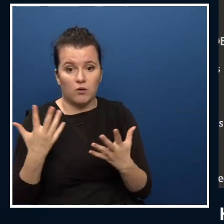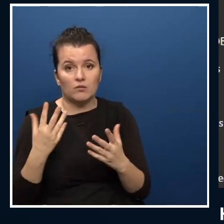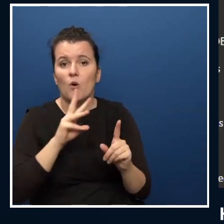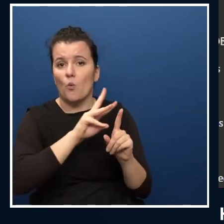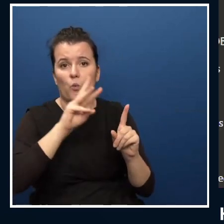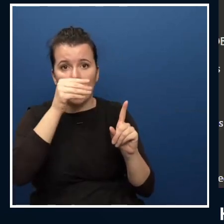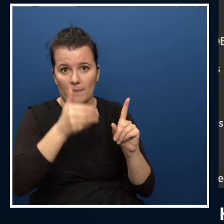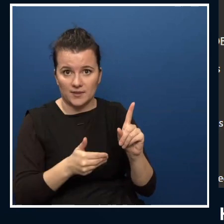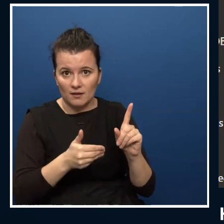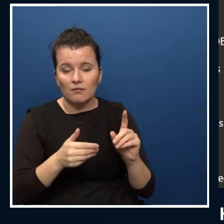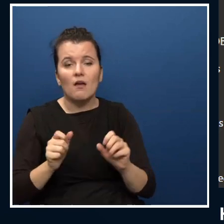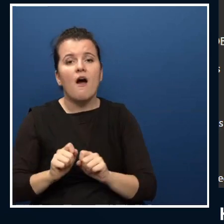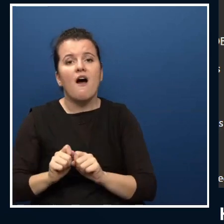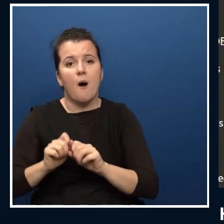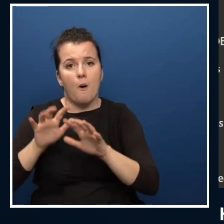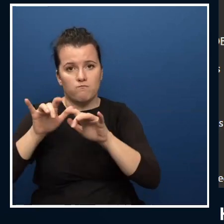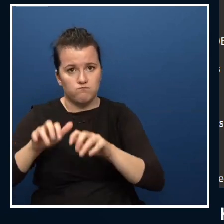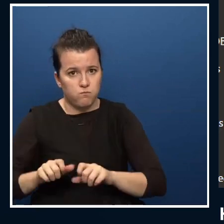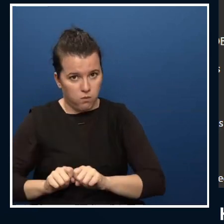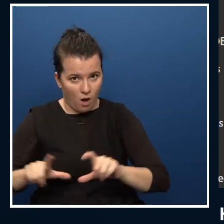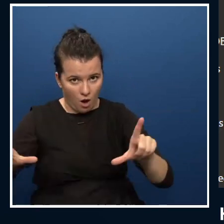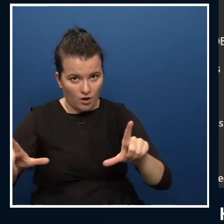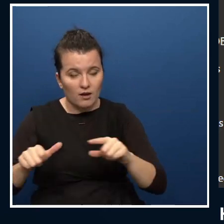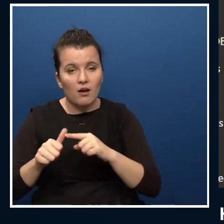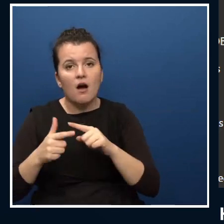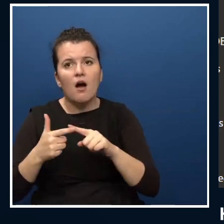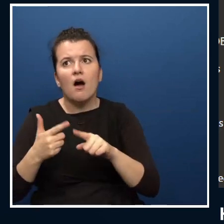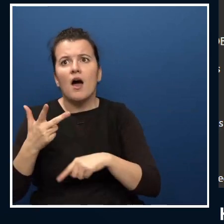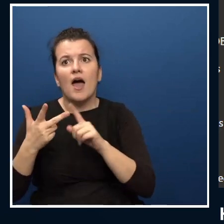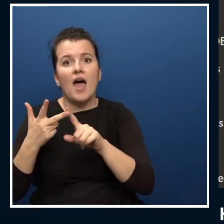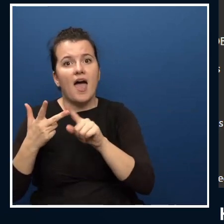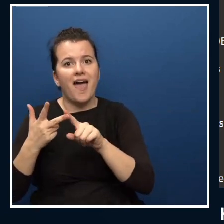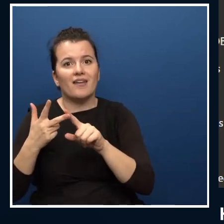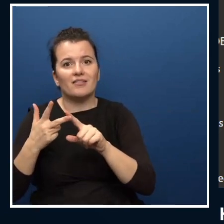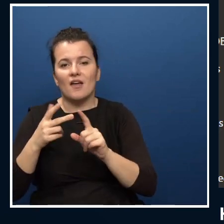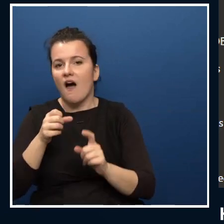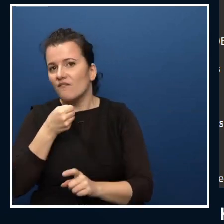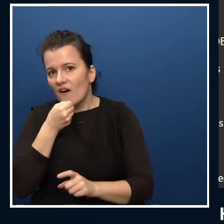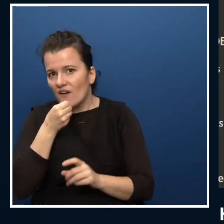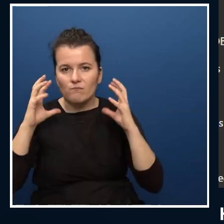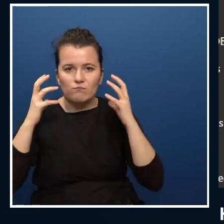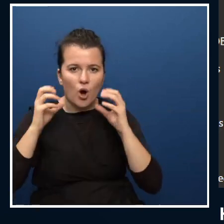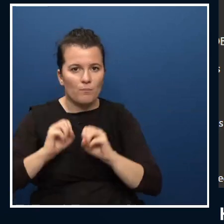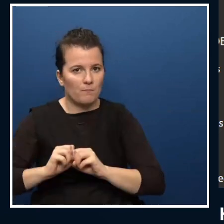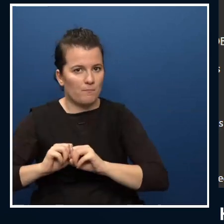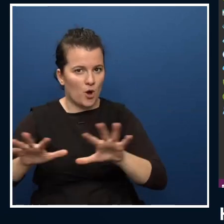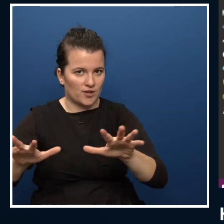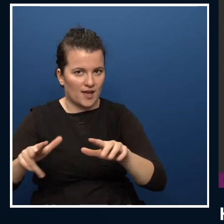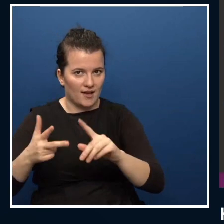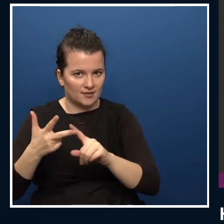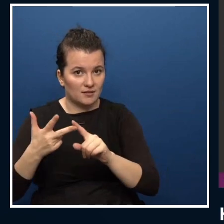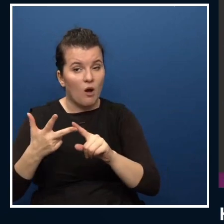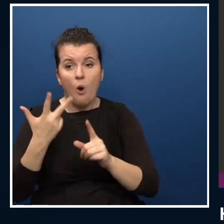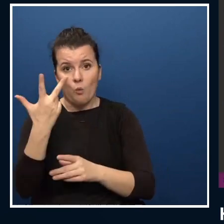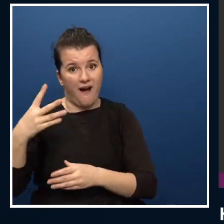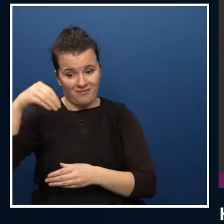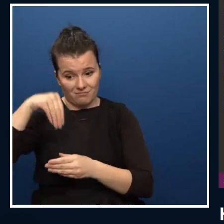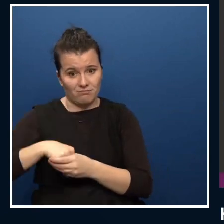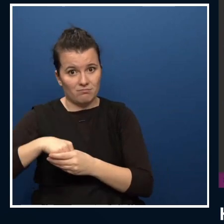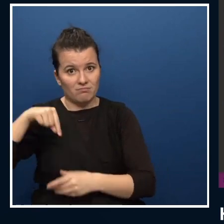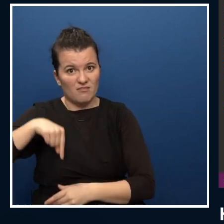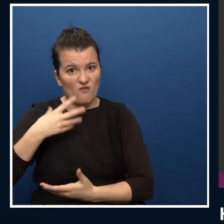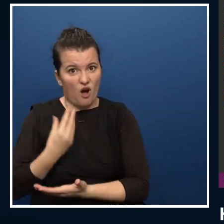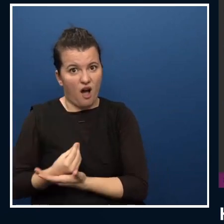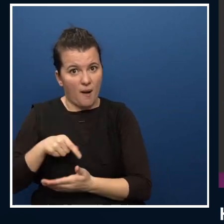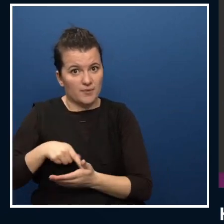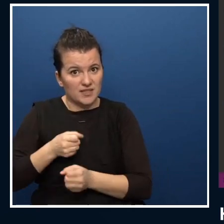blog, and the podcast all now in one app service plan. Now, this is based on Linux. Now,